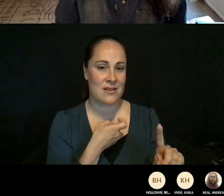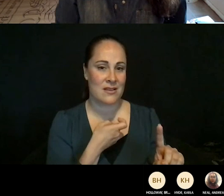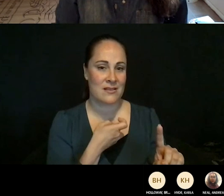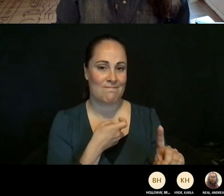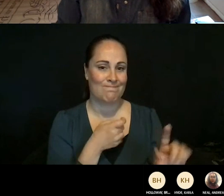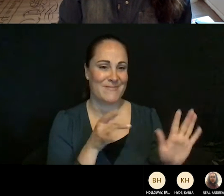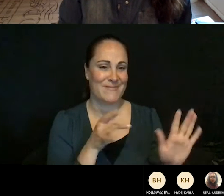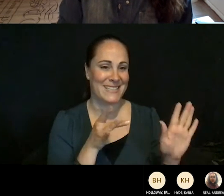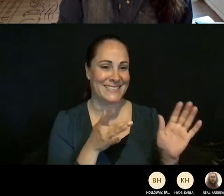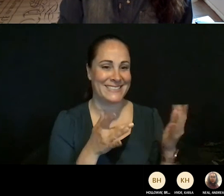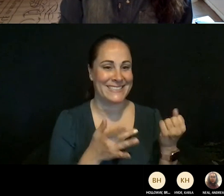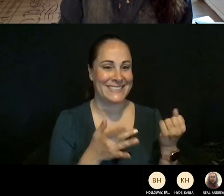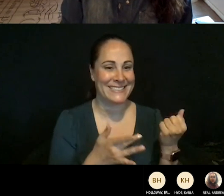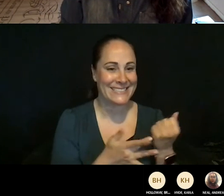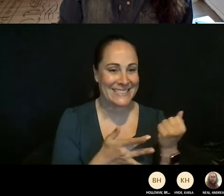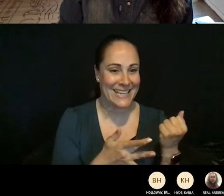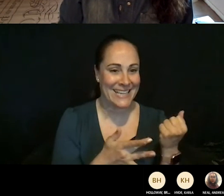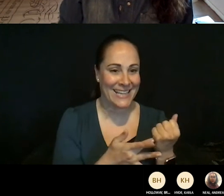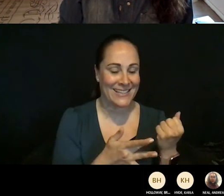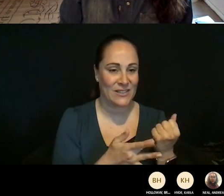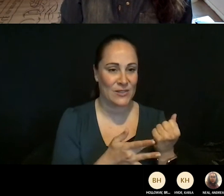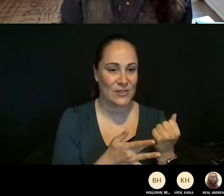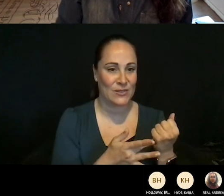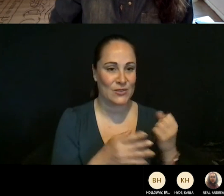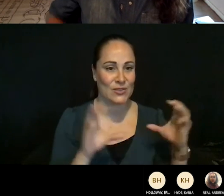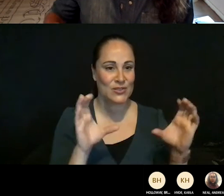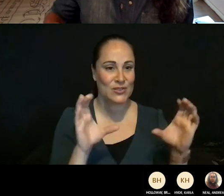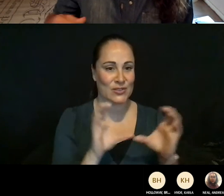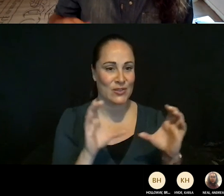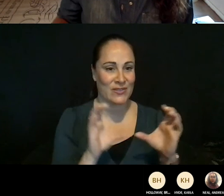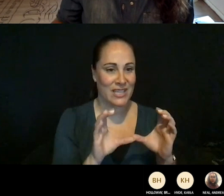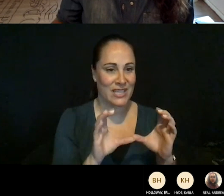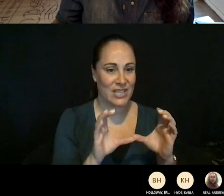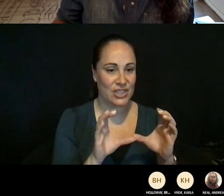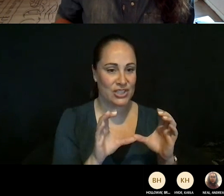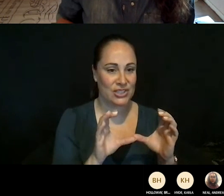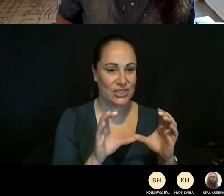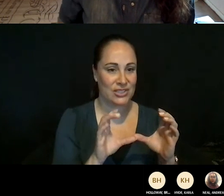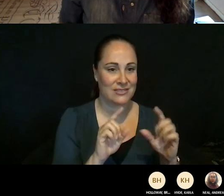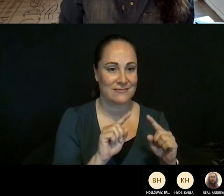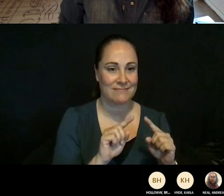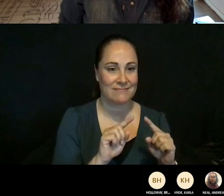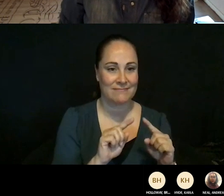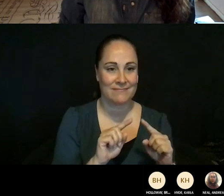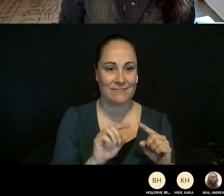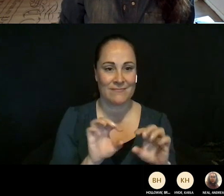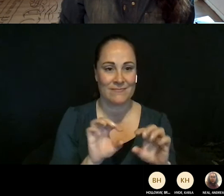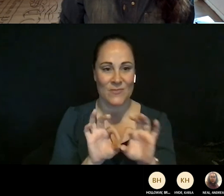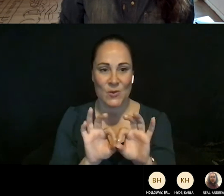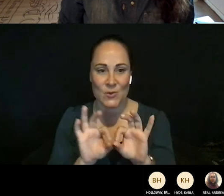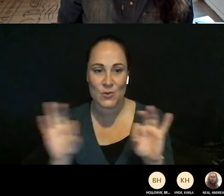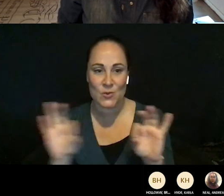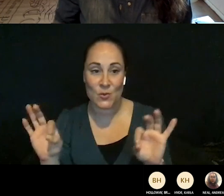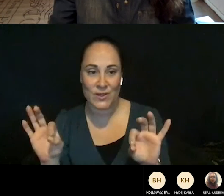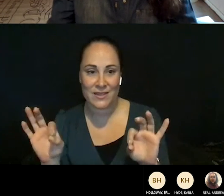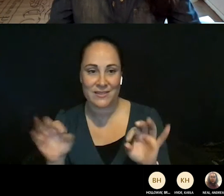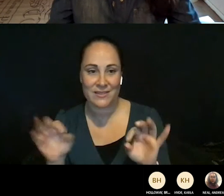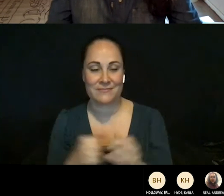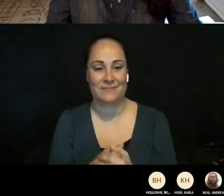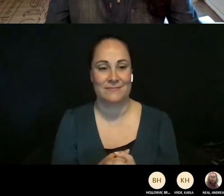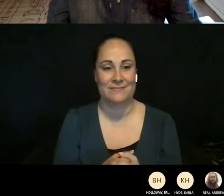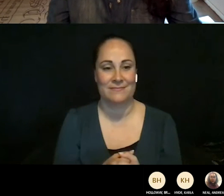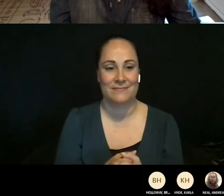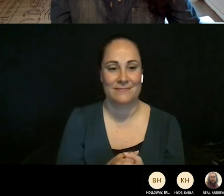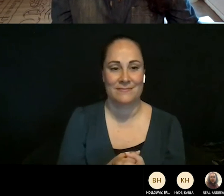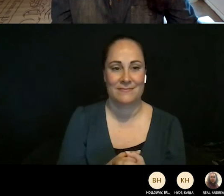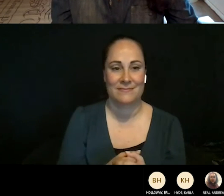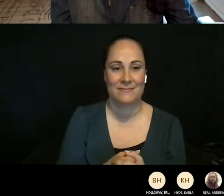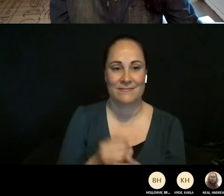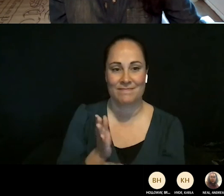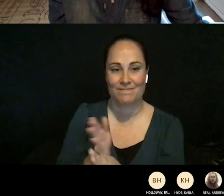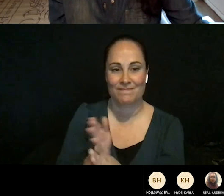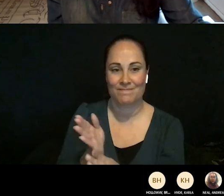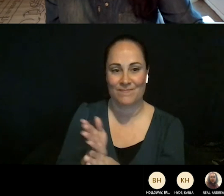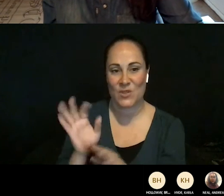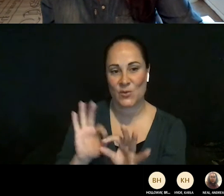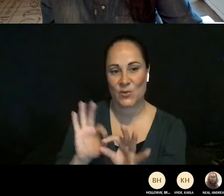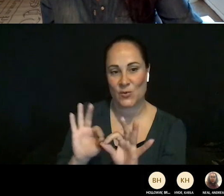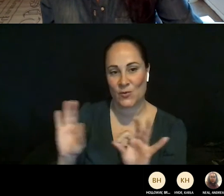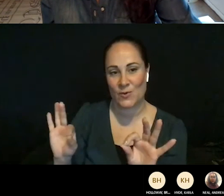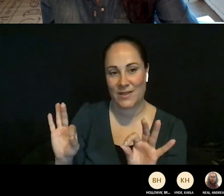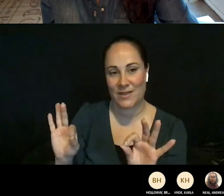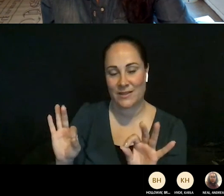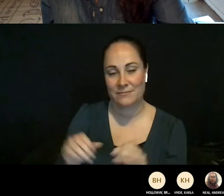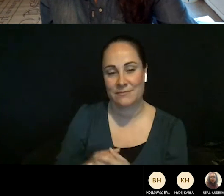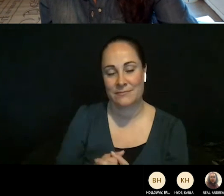into specific badges that apply to maybe you've learned to do a specific thing, and that thing has value, and a badge that